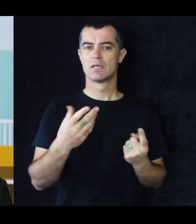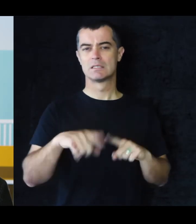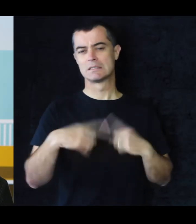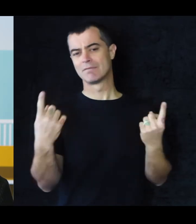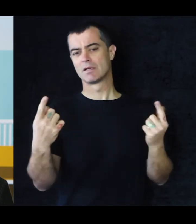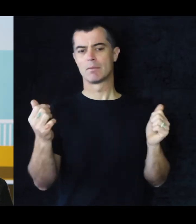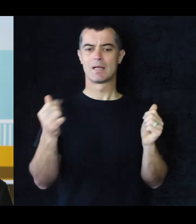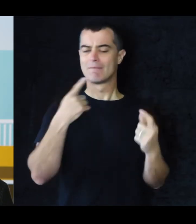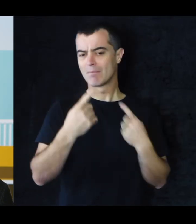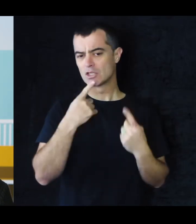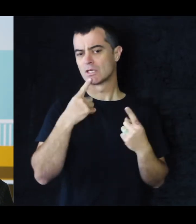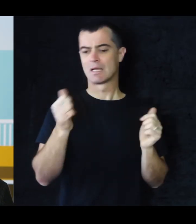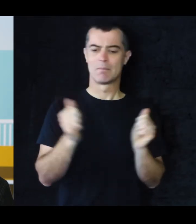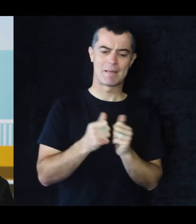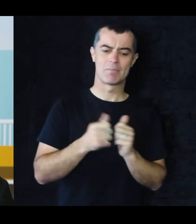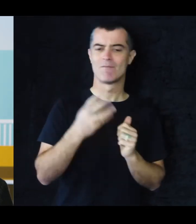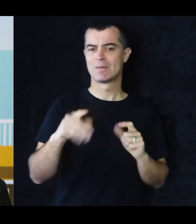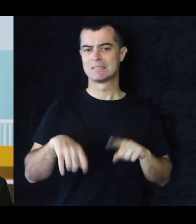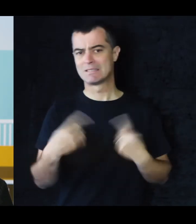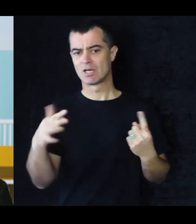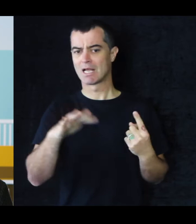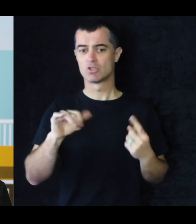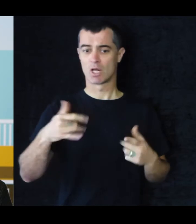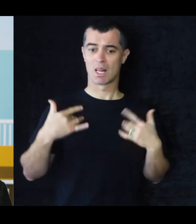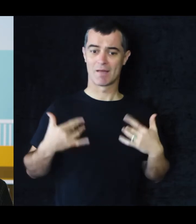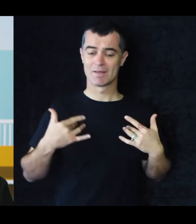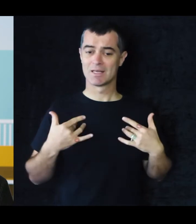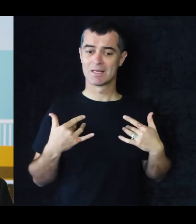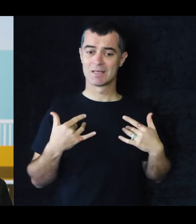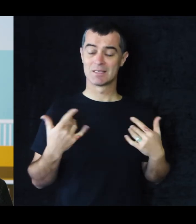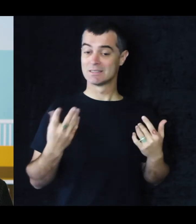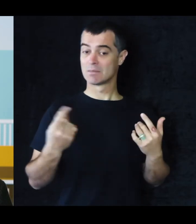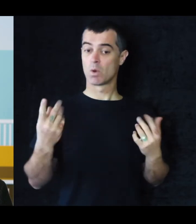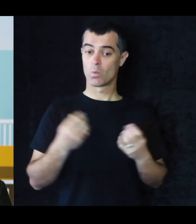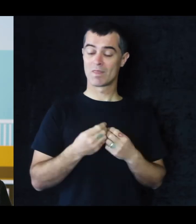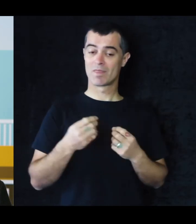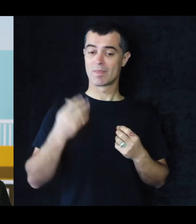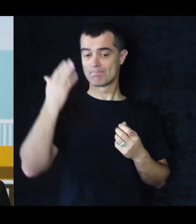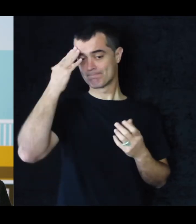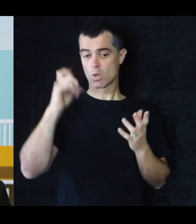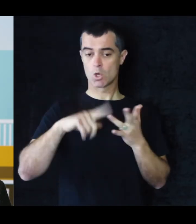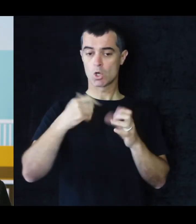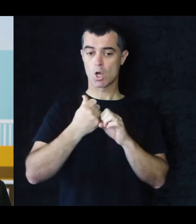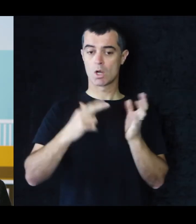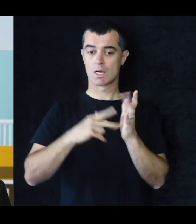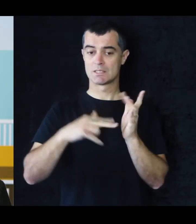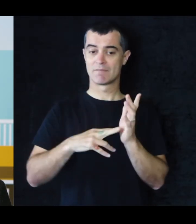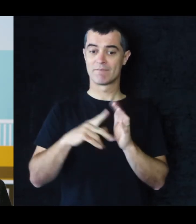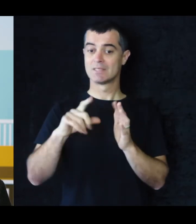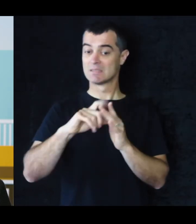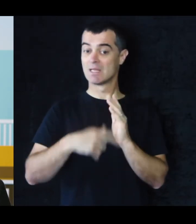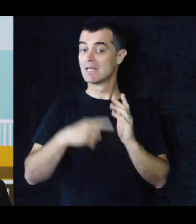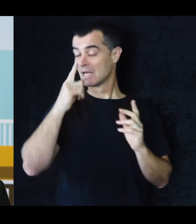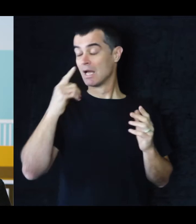so many different pieces of information from different areas of your life, as somebody with a cognitive disability, it can get